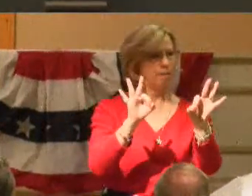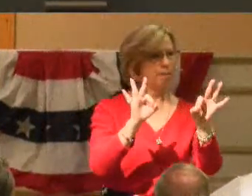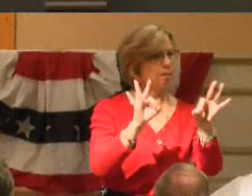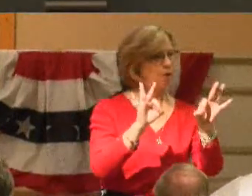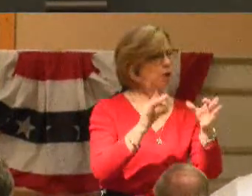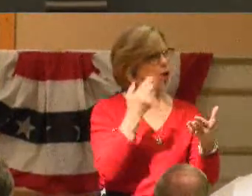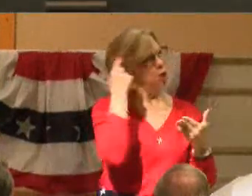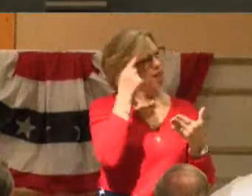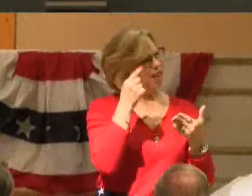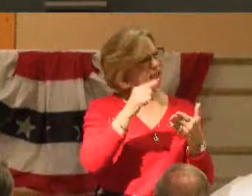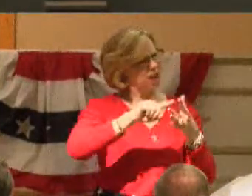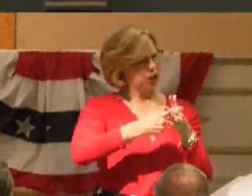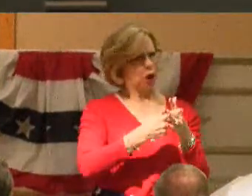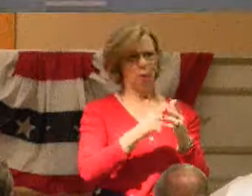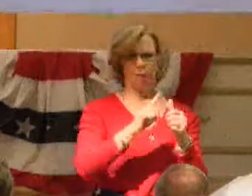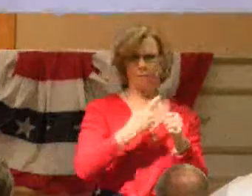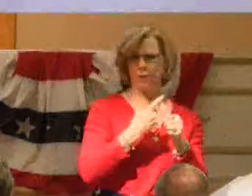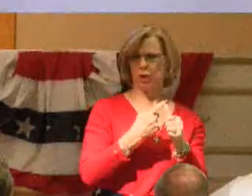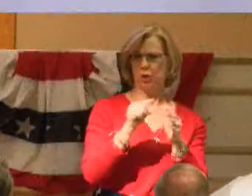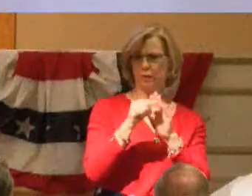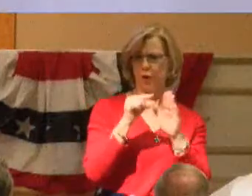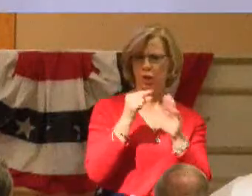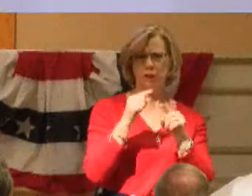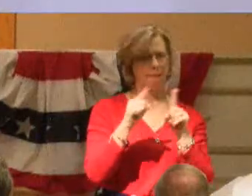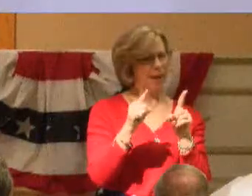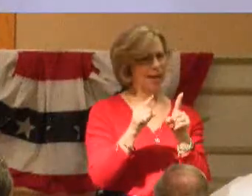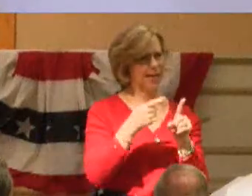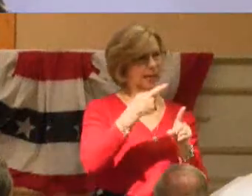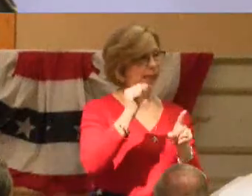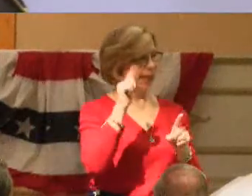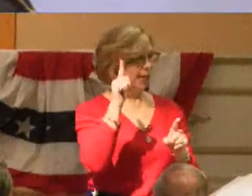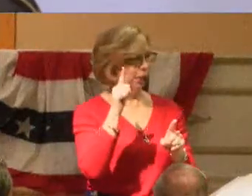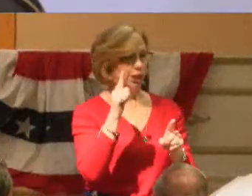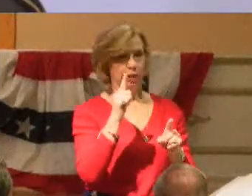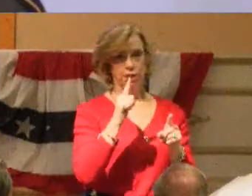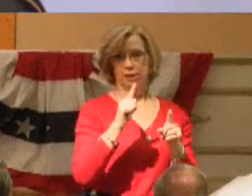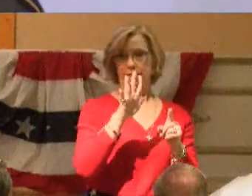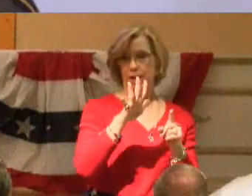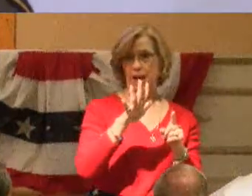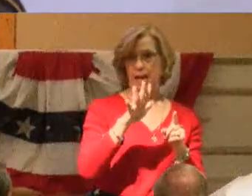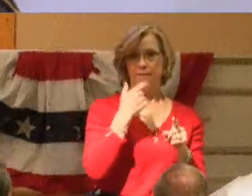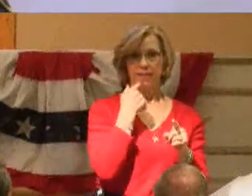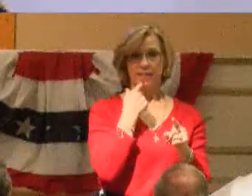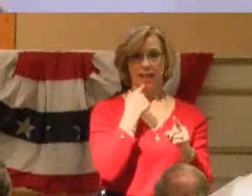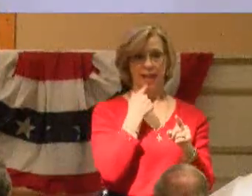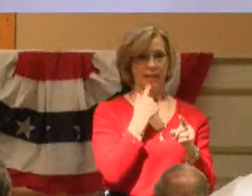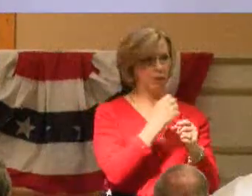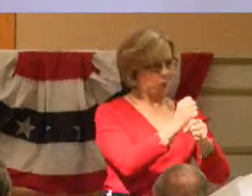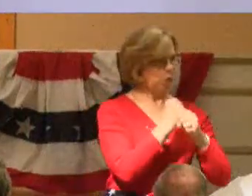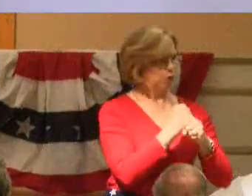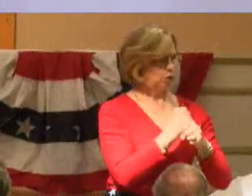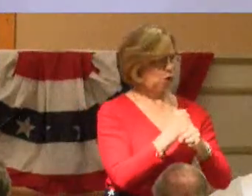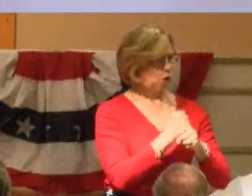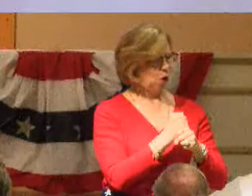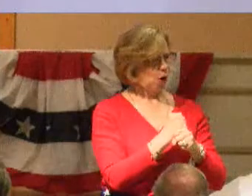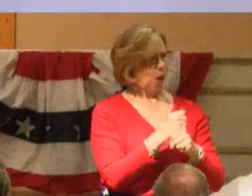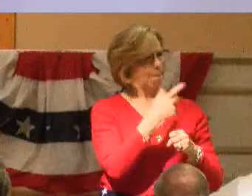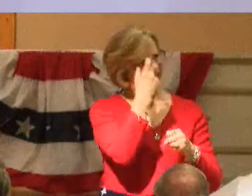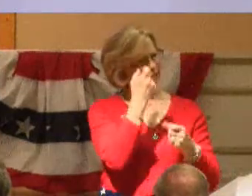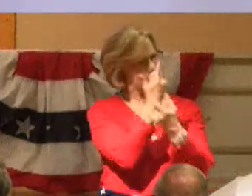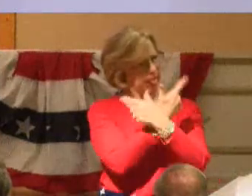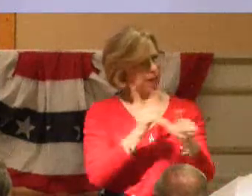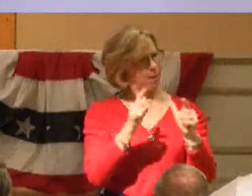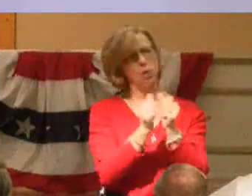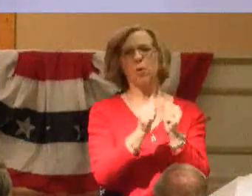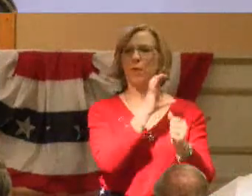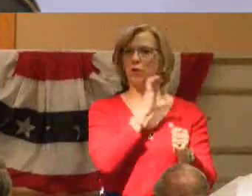first verse, those of you that are familiar with Galatians 5, where it says, "Stand fast, therefore, in the liberty wherewith Christ has